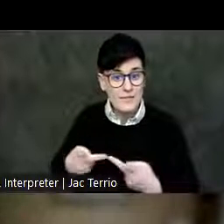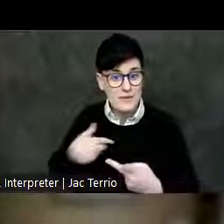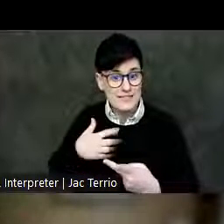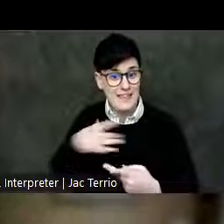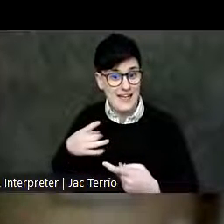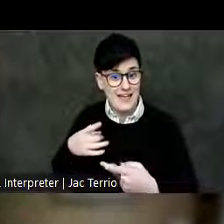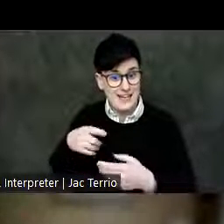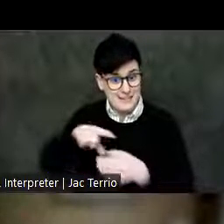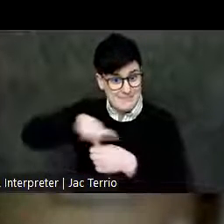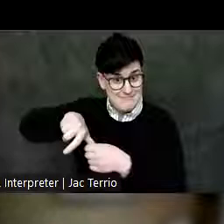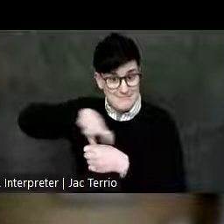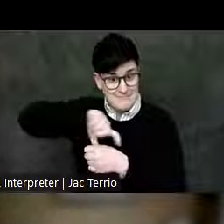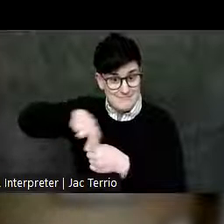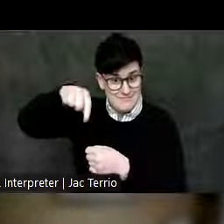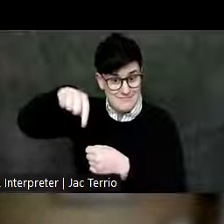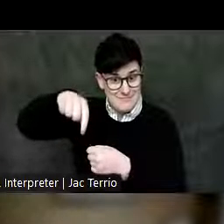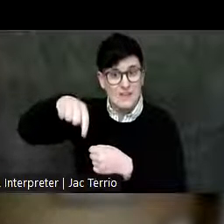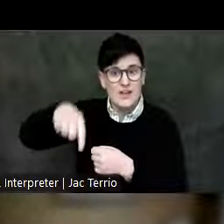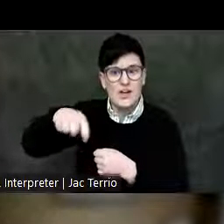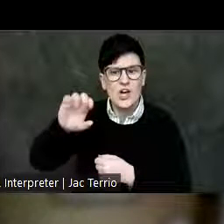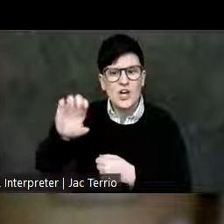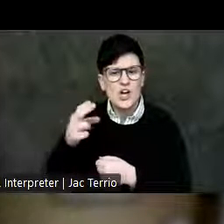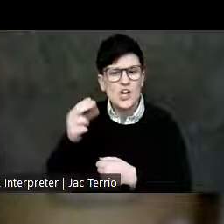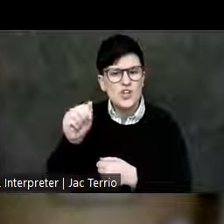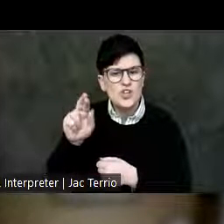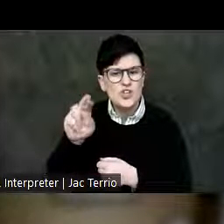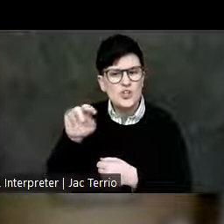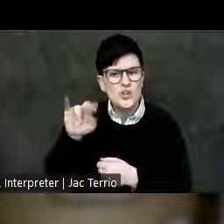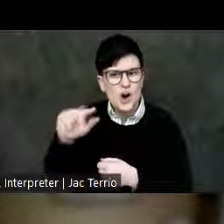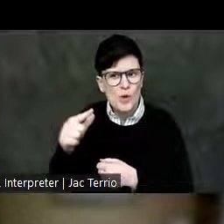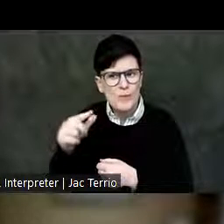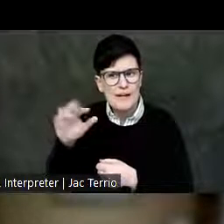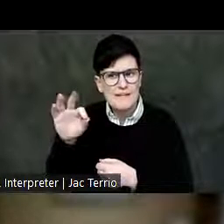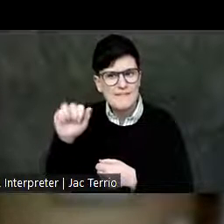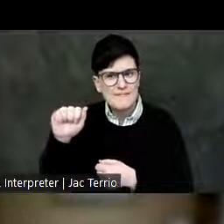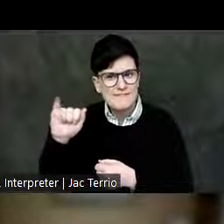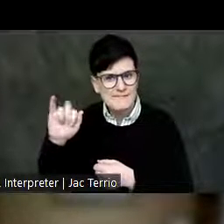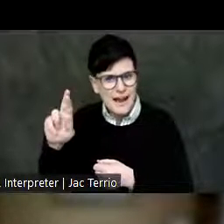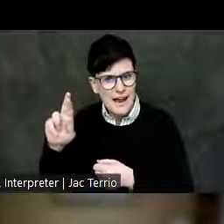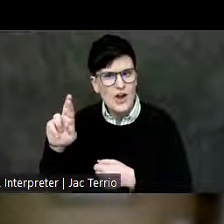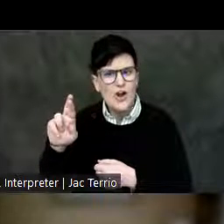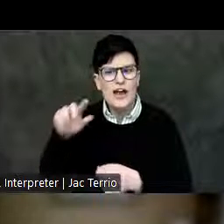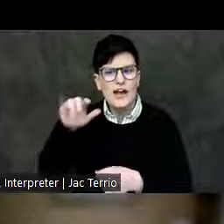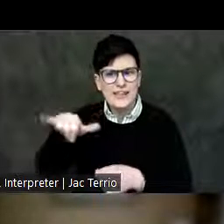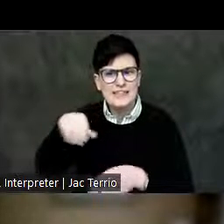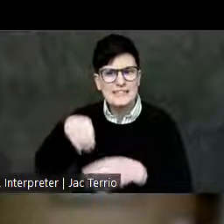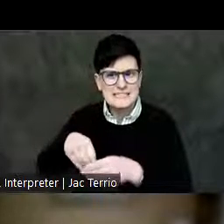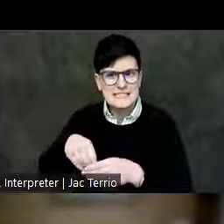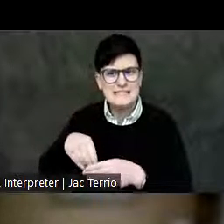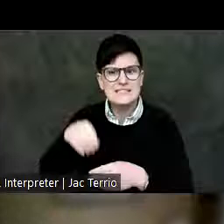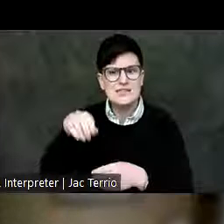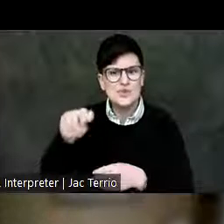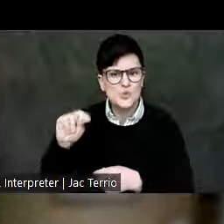is Charming Fair Farm, which is in Candia, New Hampshire. And we've